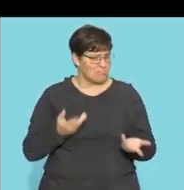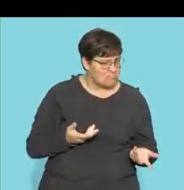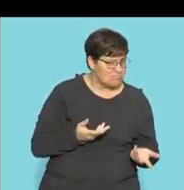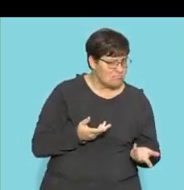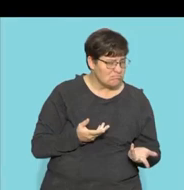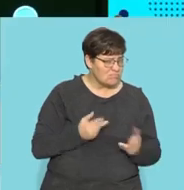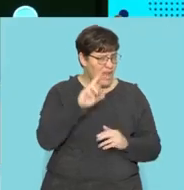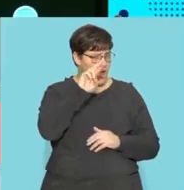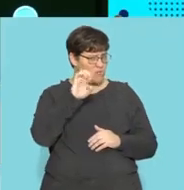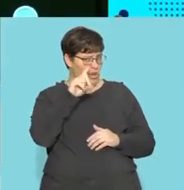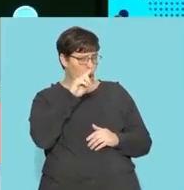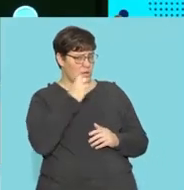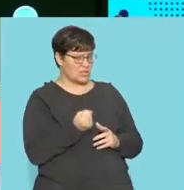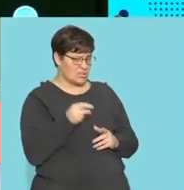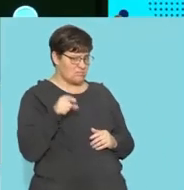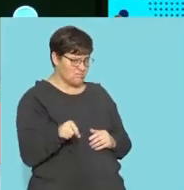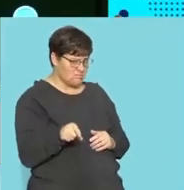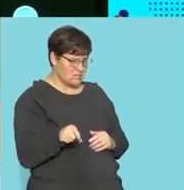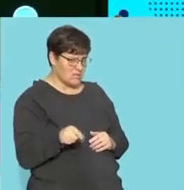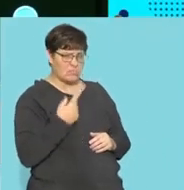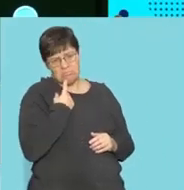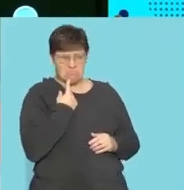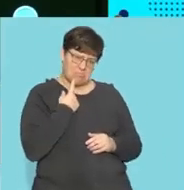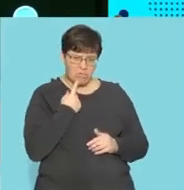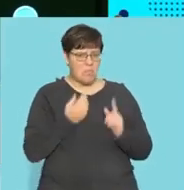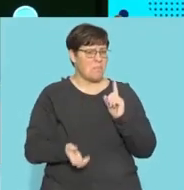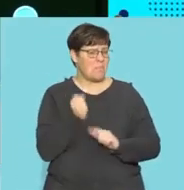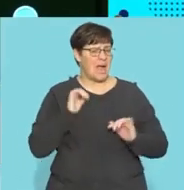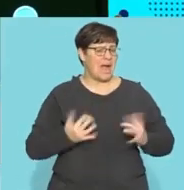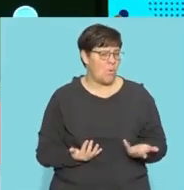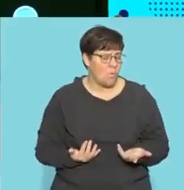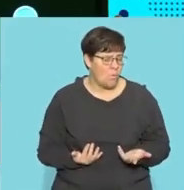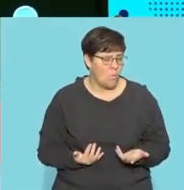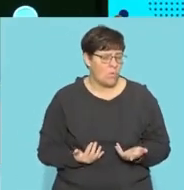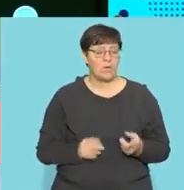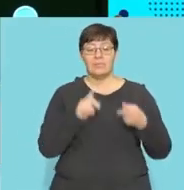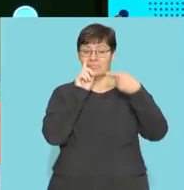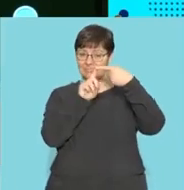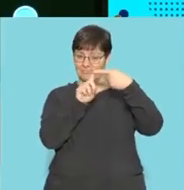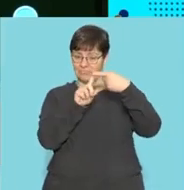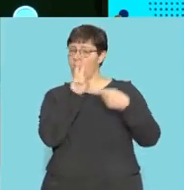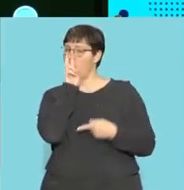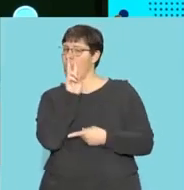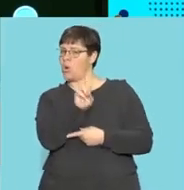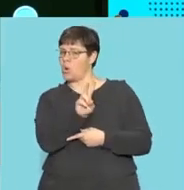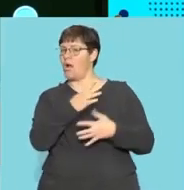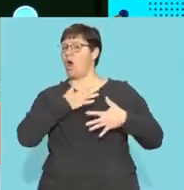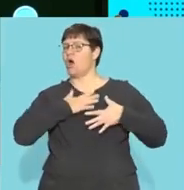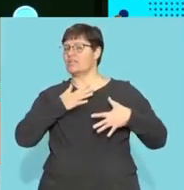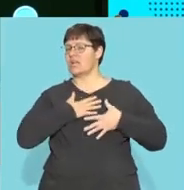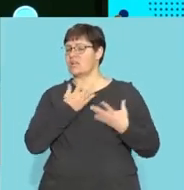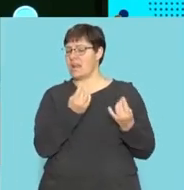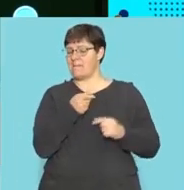reaction? Well, how can we determine if something is a redox reaction? The first way is to look at the oxidation